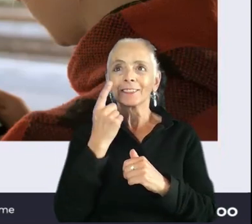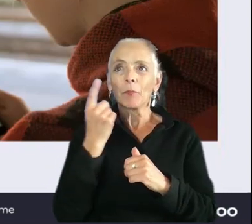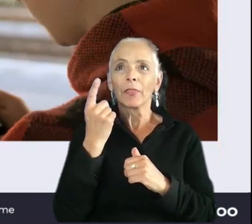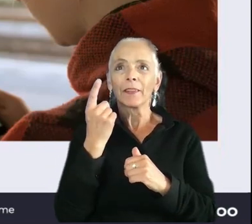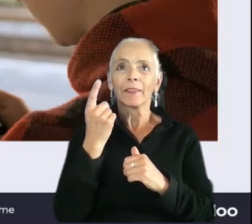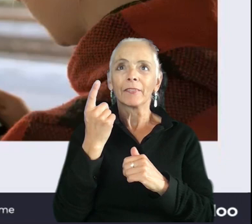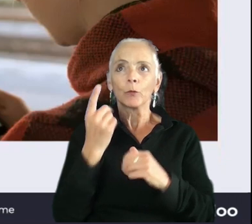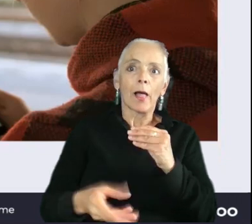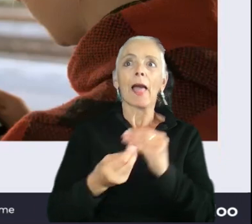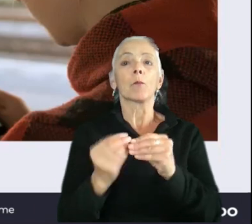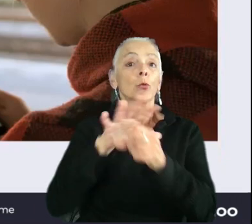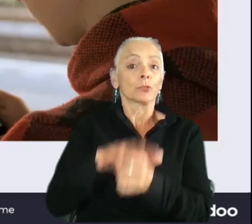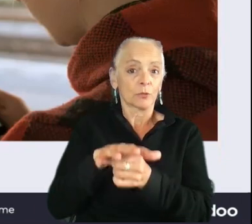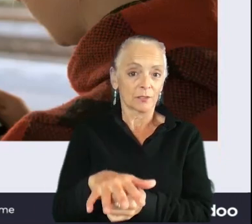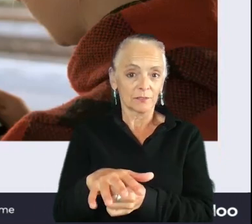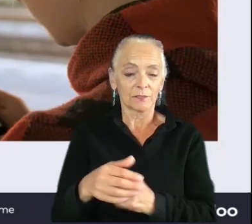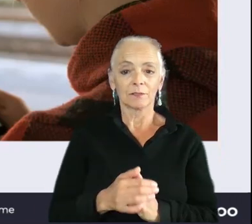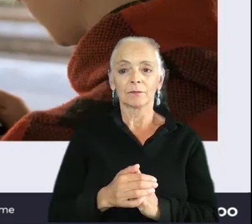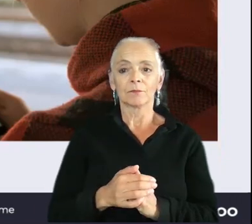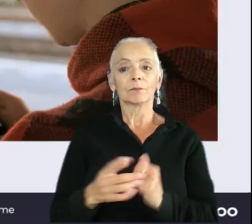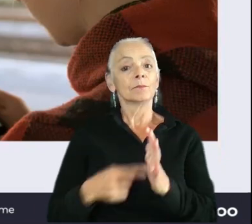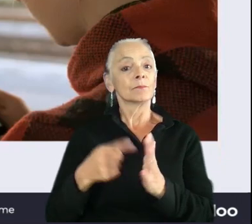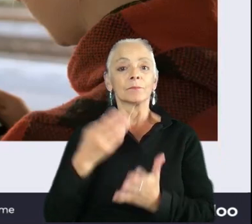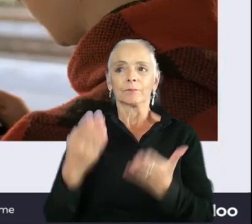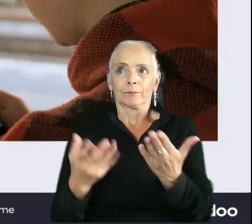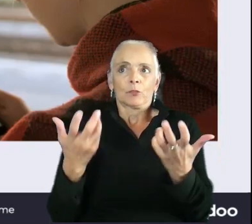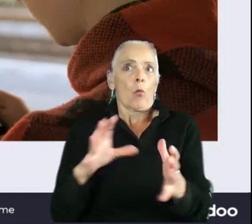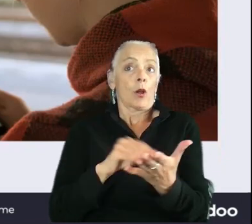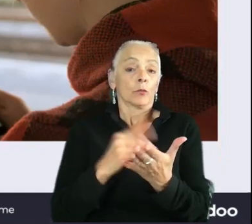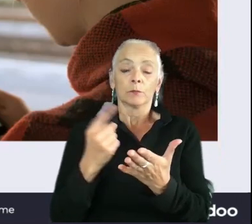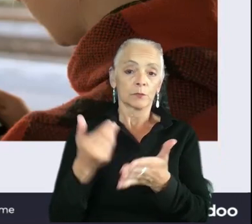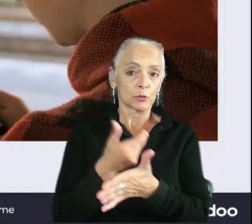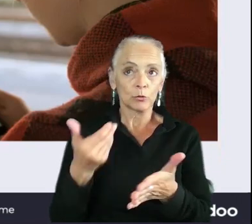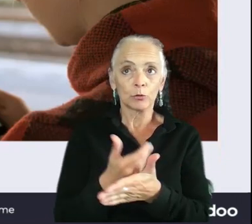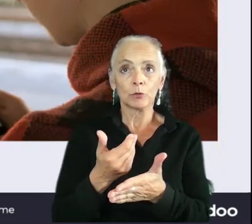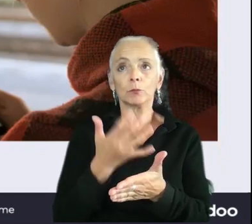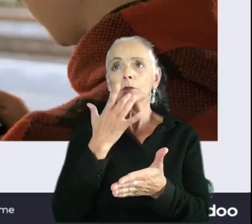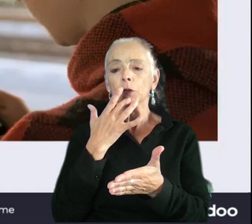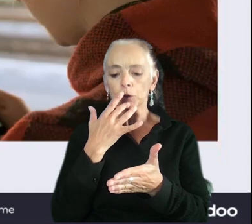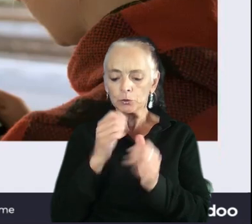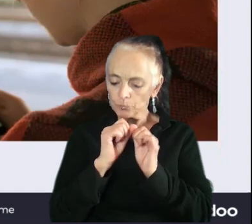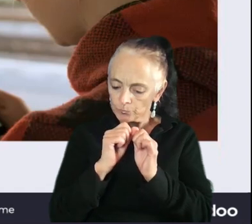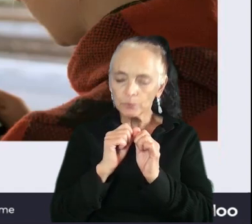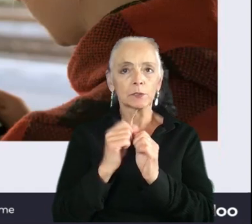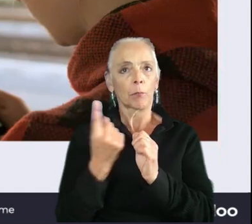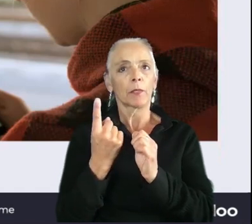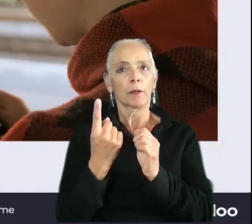in their life. And sometimes they might not even want to learn something new, and they might want to stick to something more